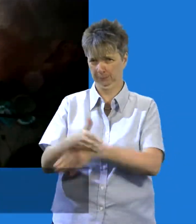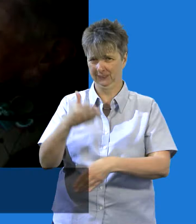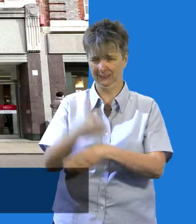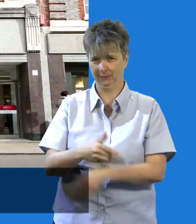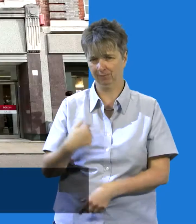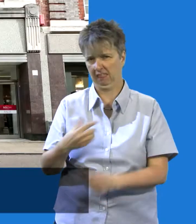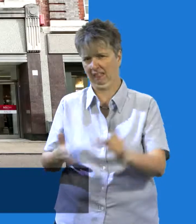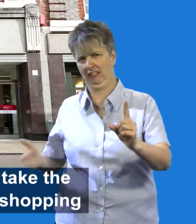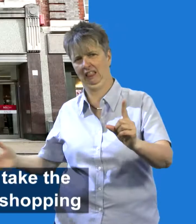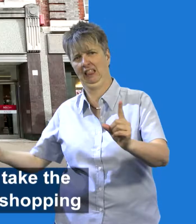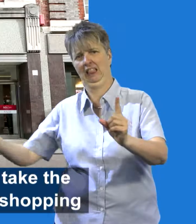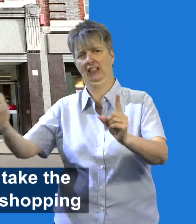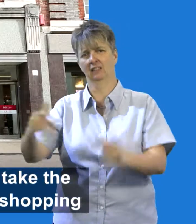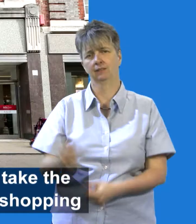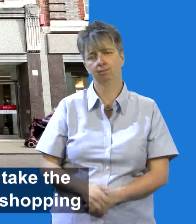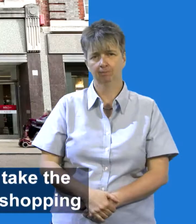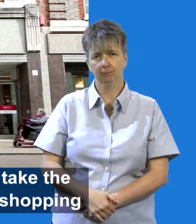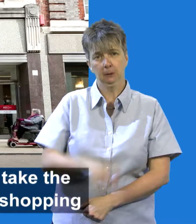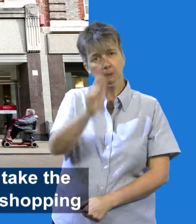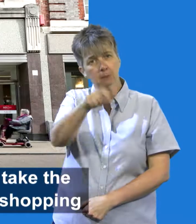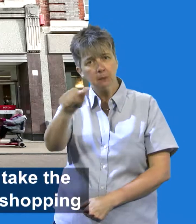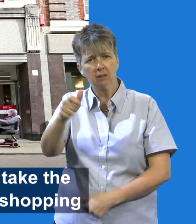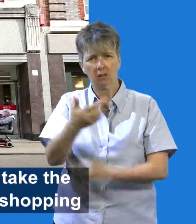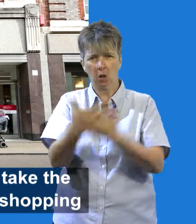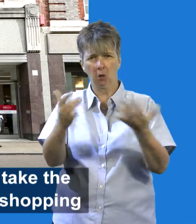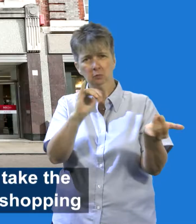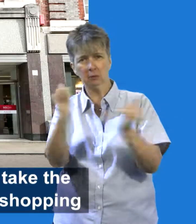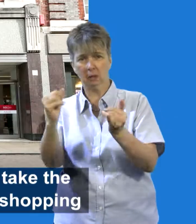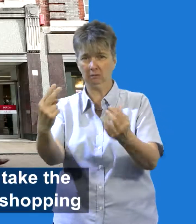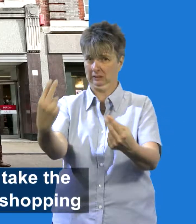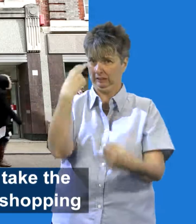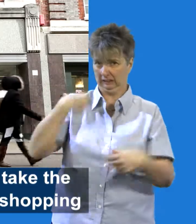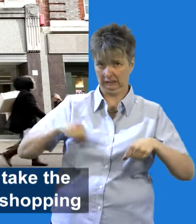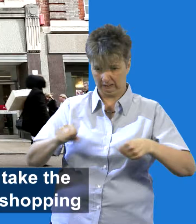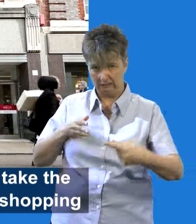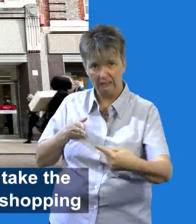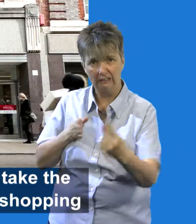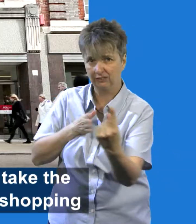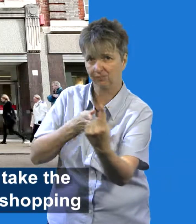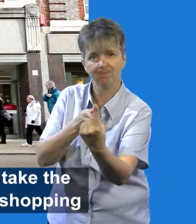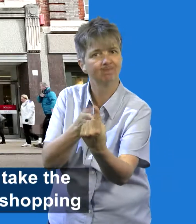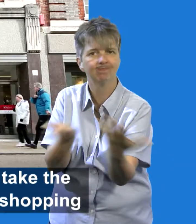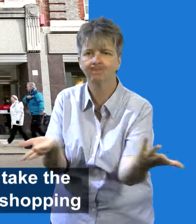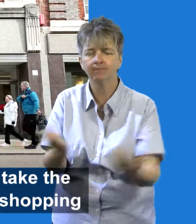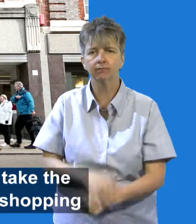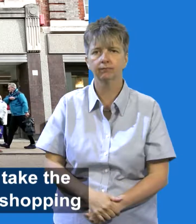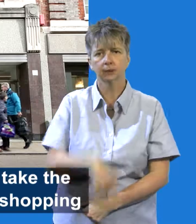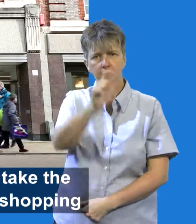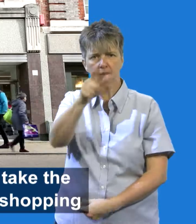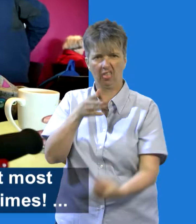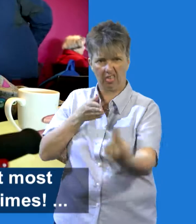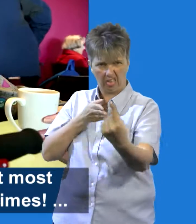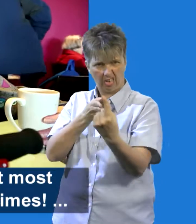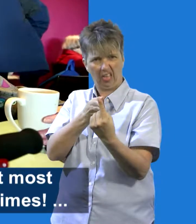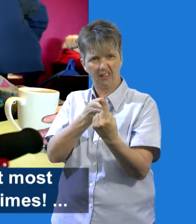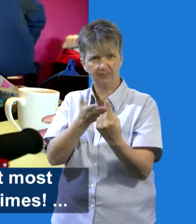Right, here we are. And shopping generally, I tend to take the long way round. If you're on a busy shopping